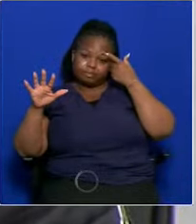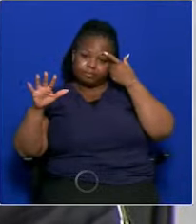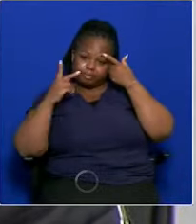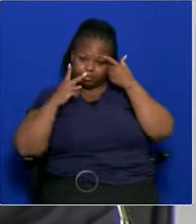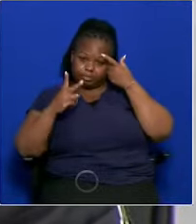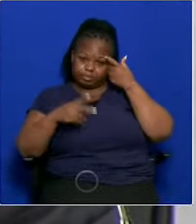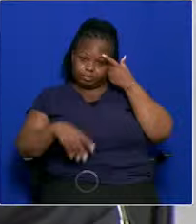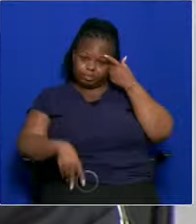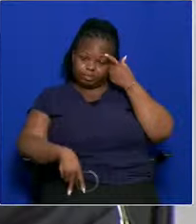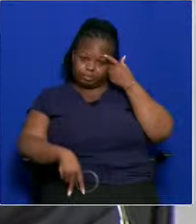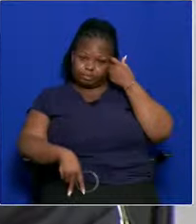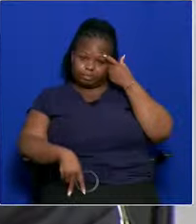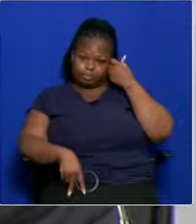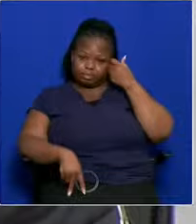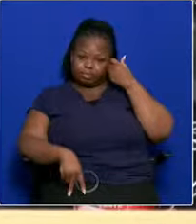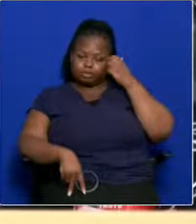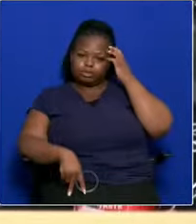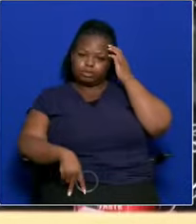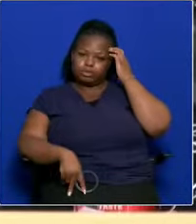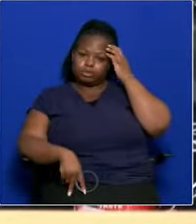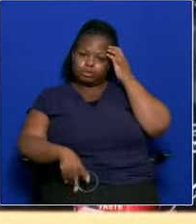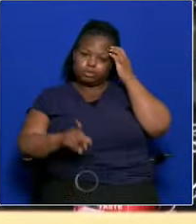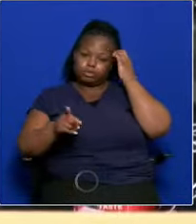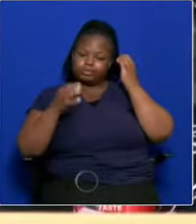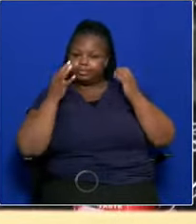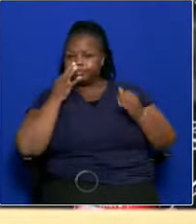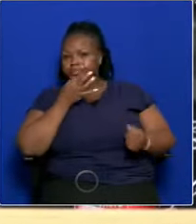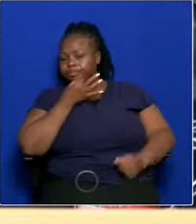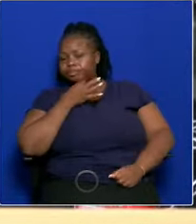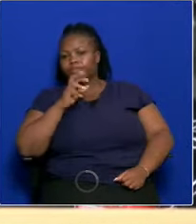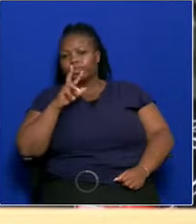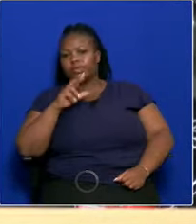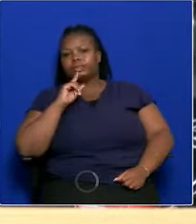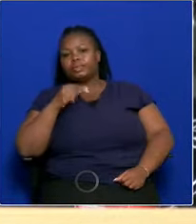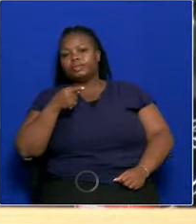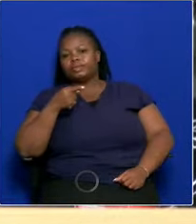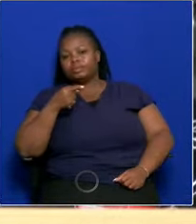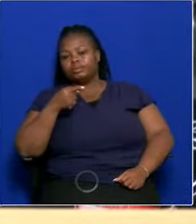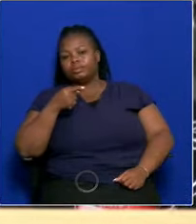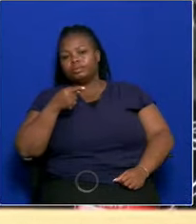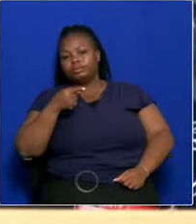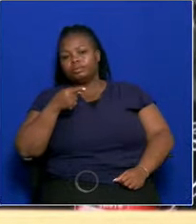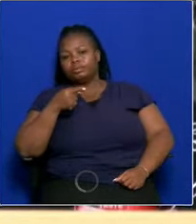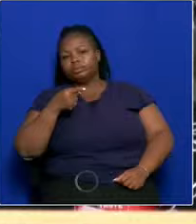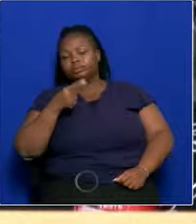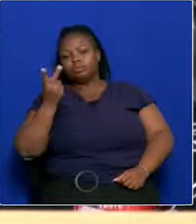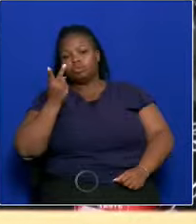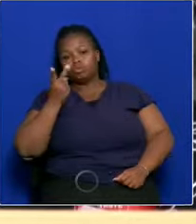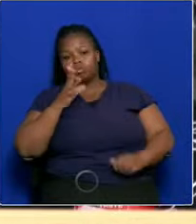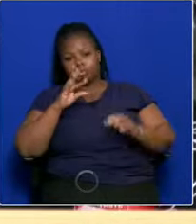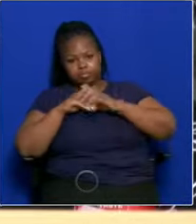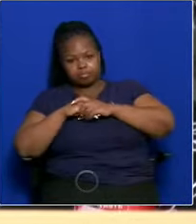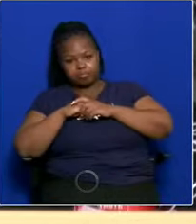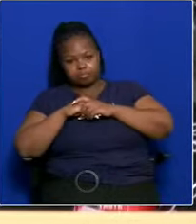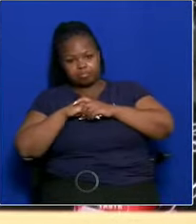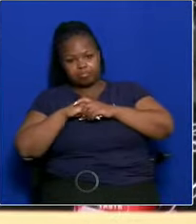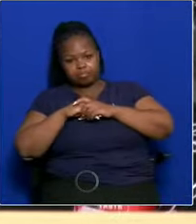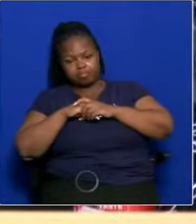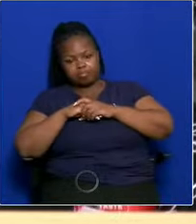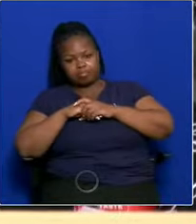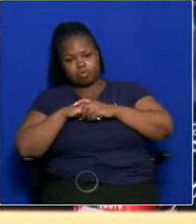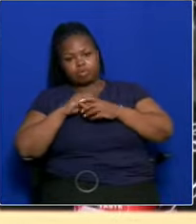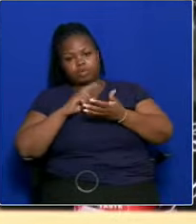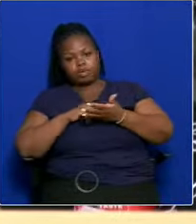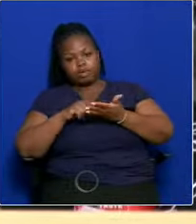Oh, so you're saying that that 8,000 yeah, is also to be included in the calculation? yeah, and